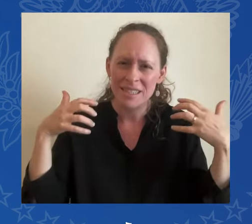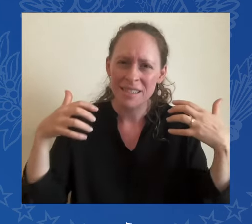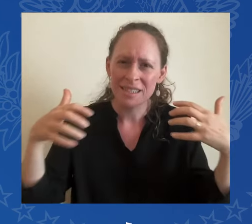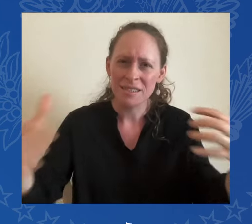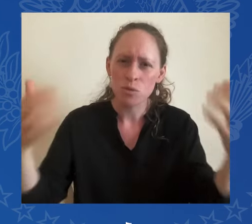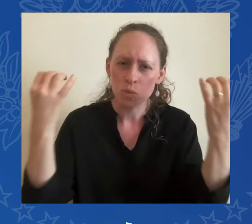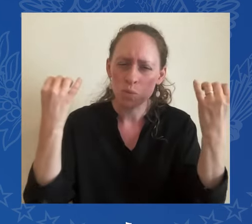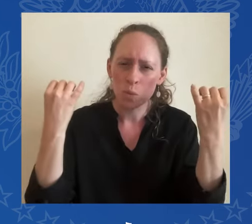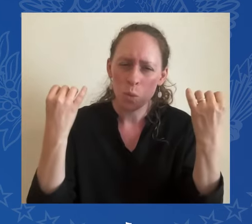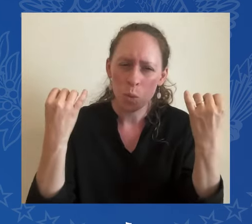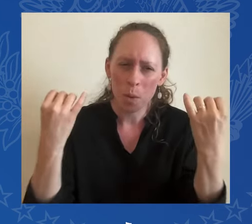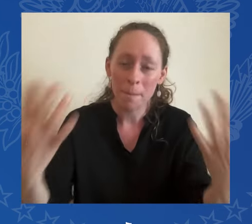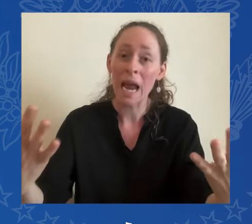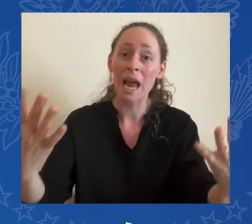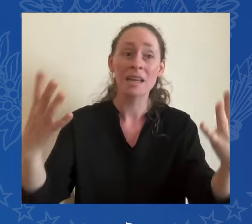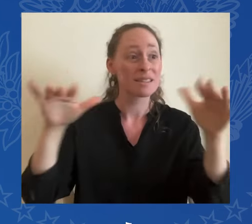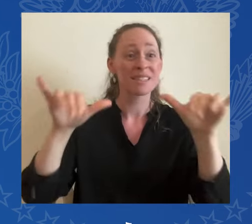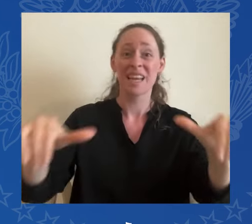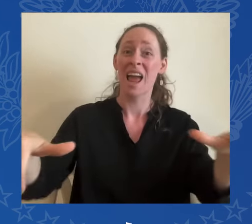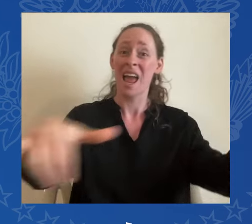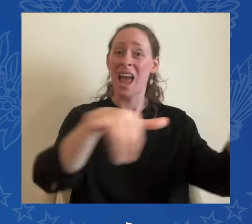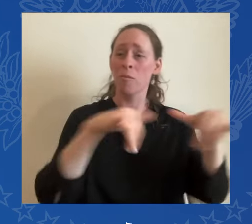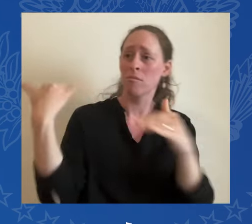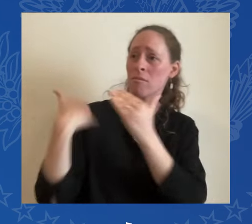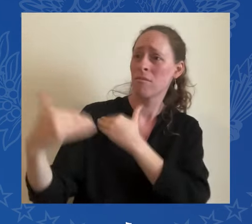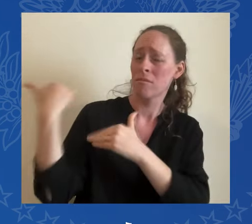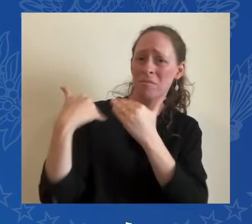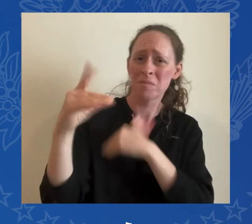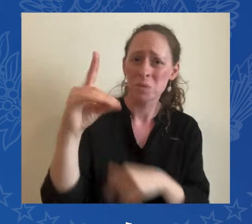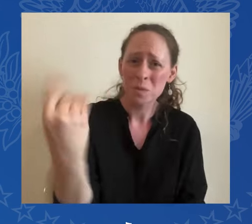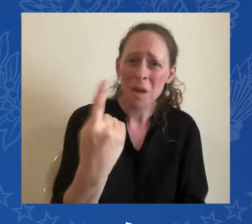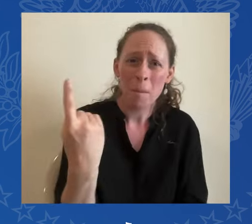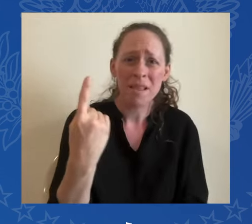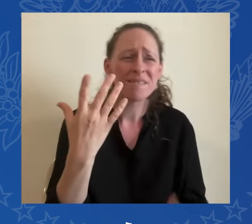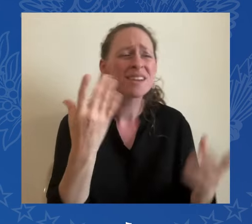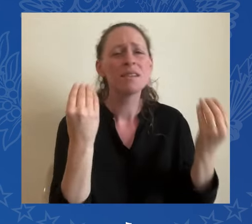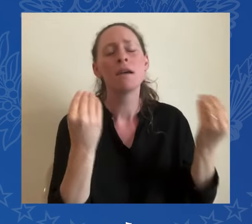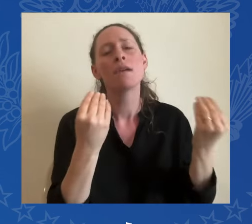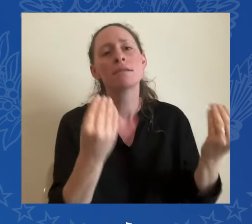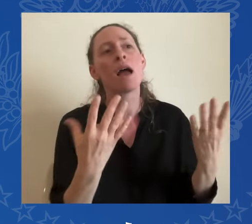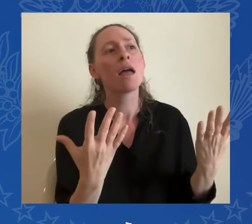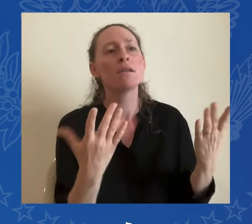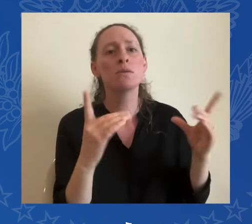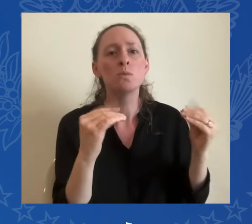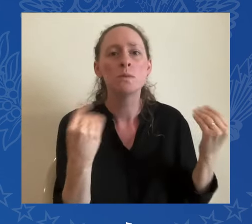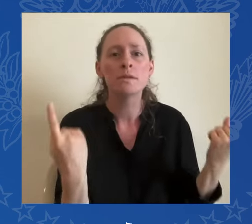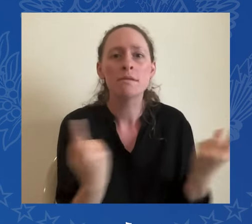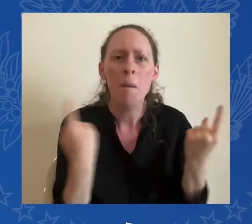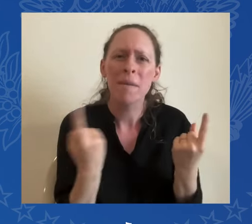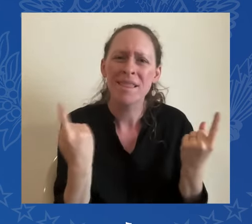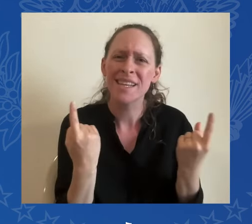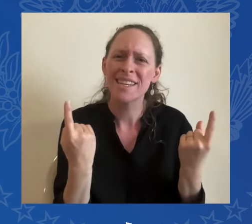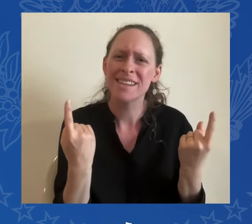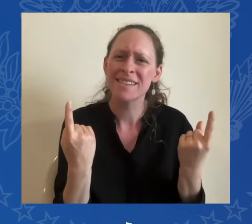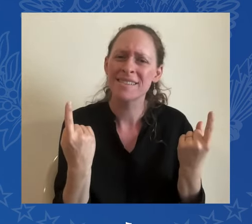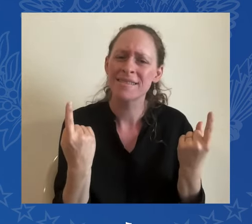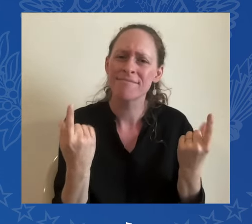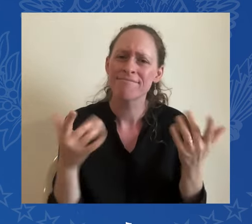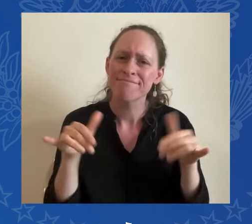something afterwards, but not nearly enough. We still need to ban, in my view,